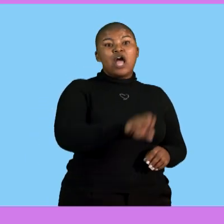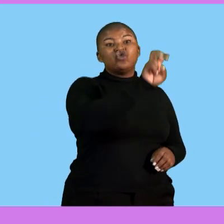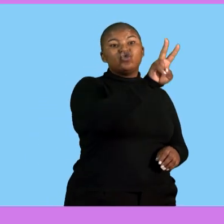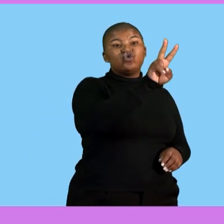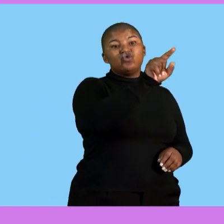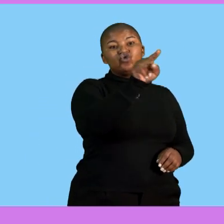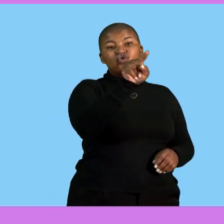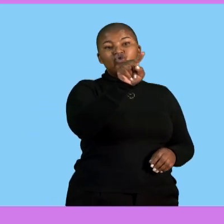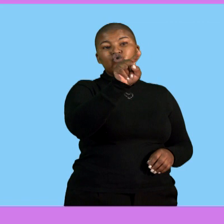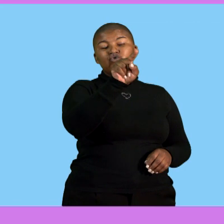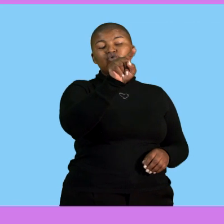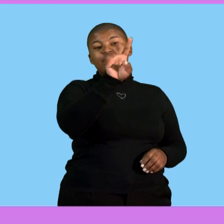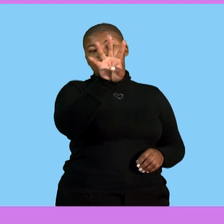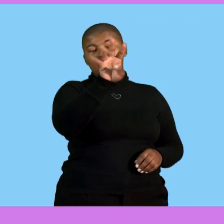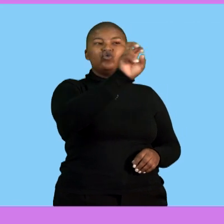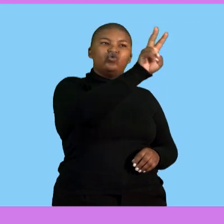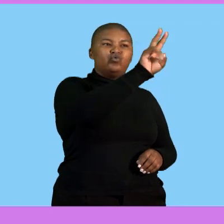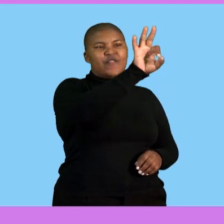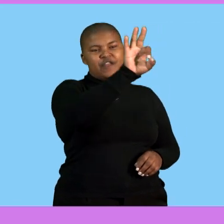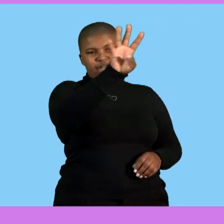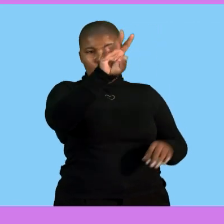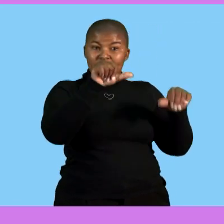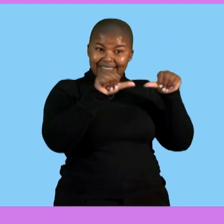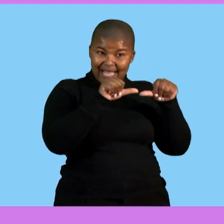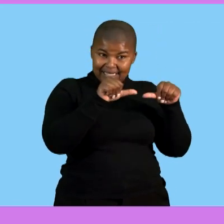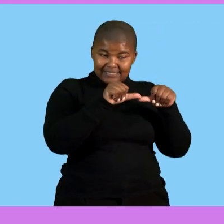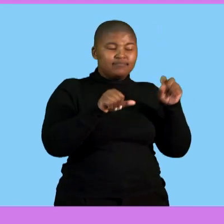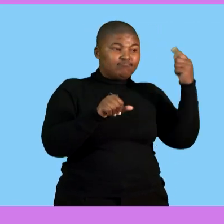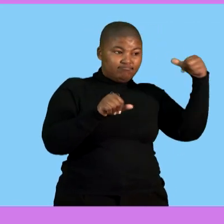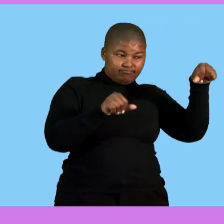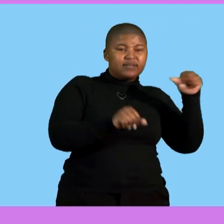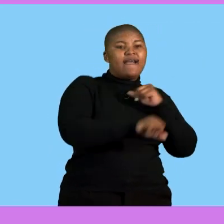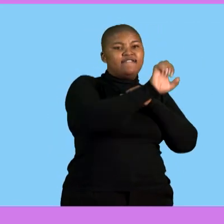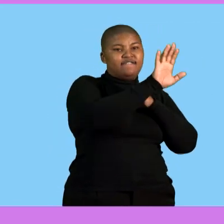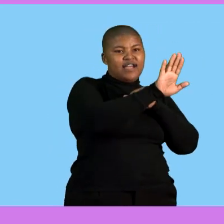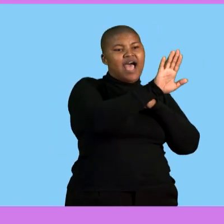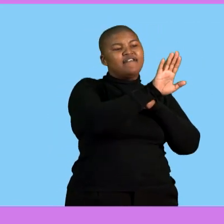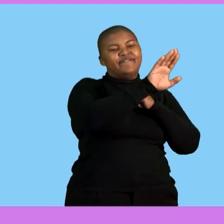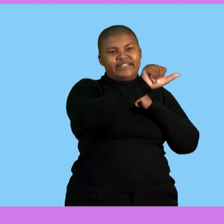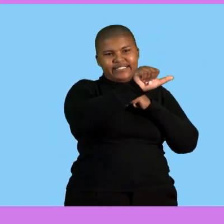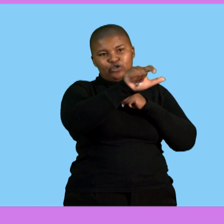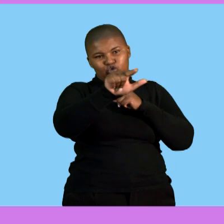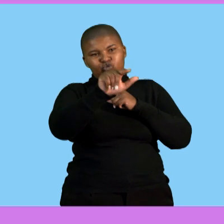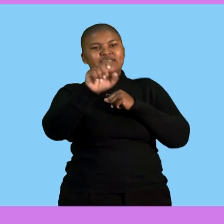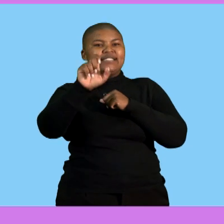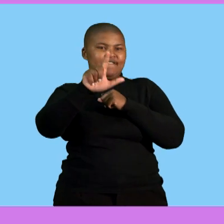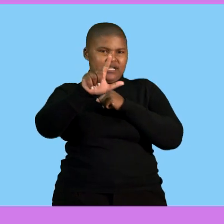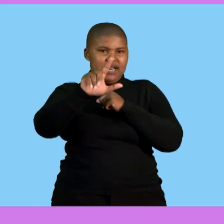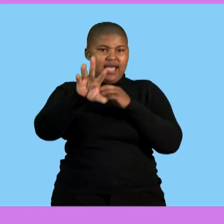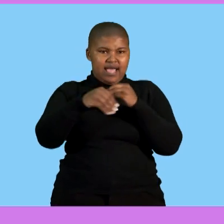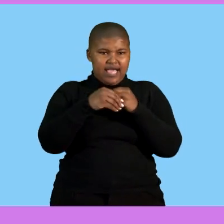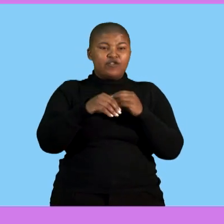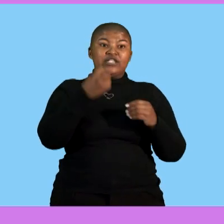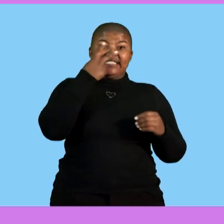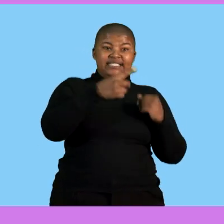one, it says 2, 3, and 4. So here we can have 5, 6 to 7.